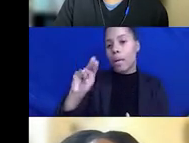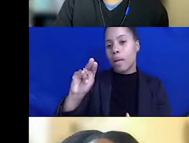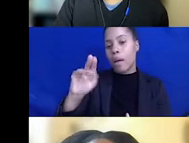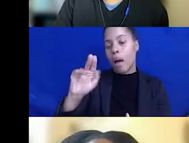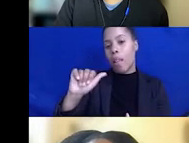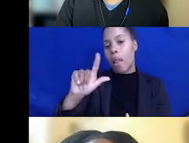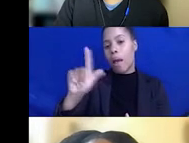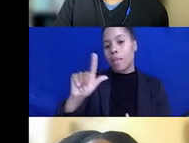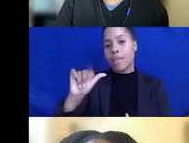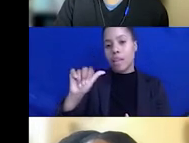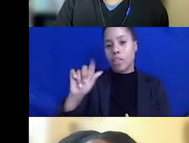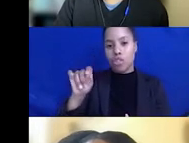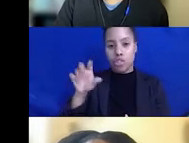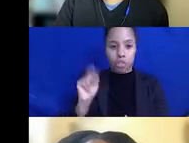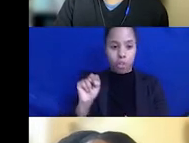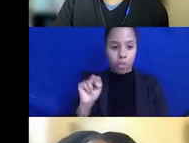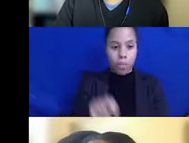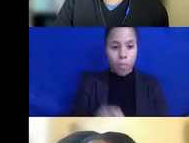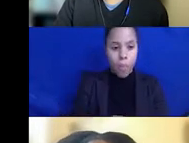Interesting.